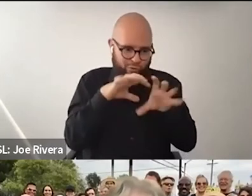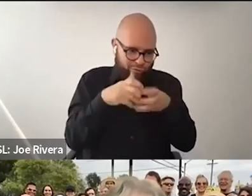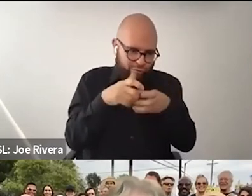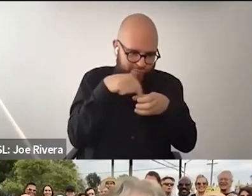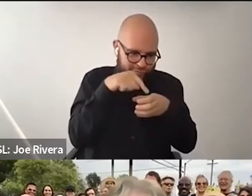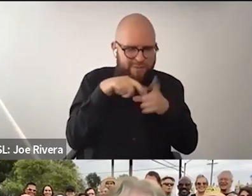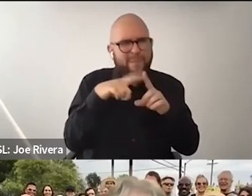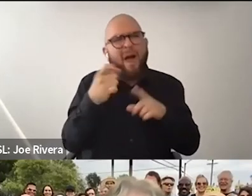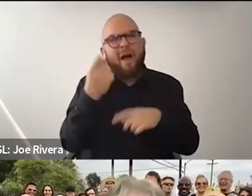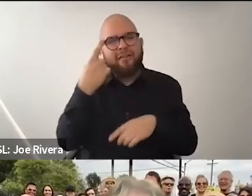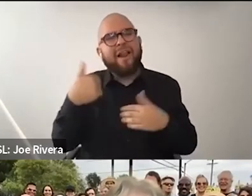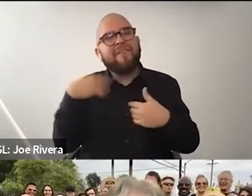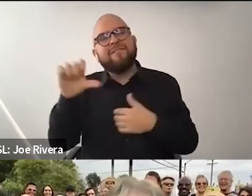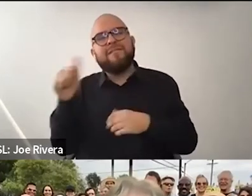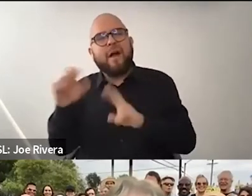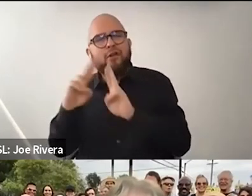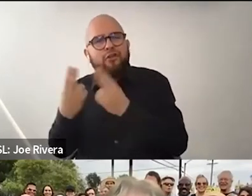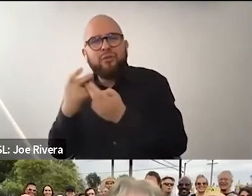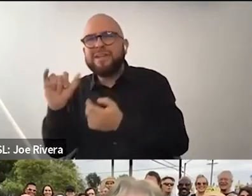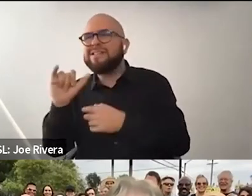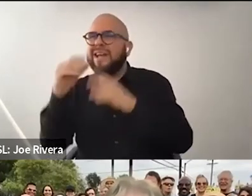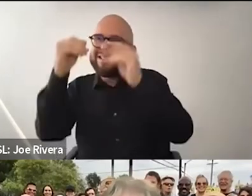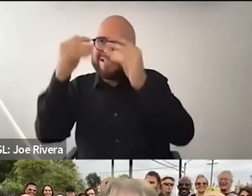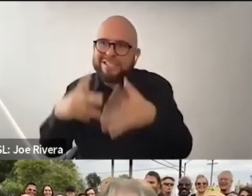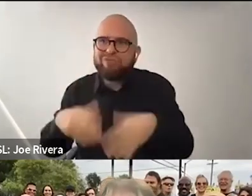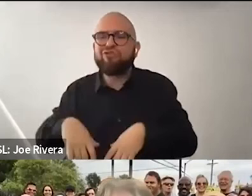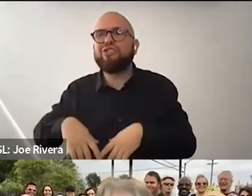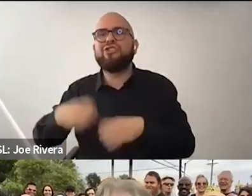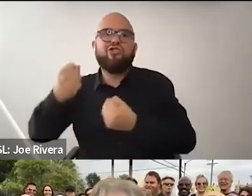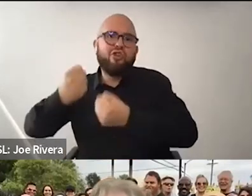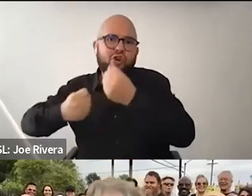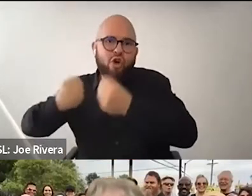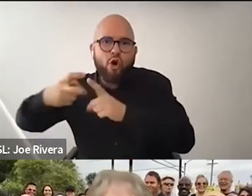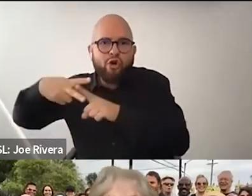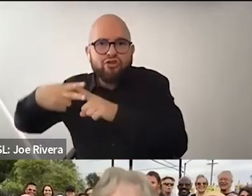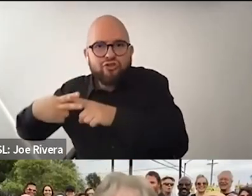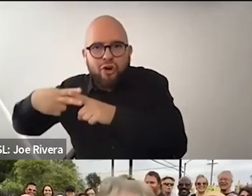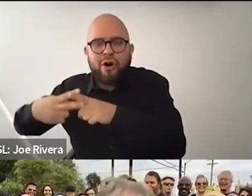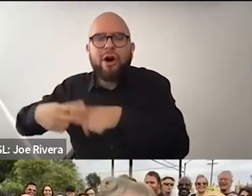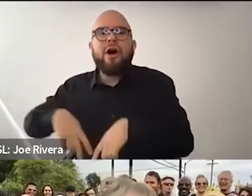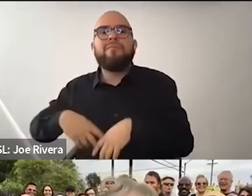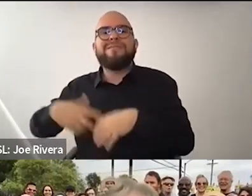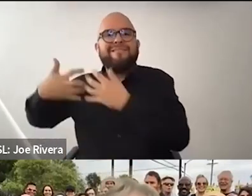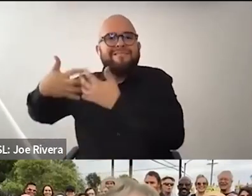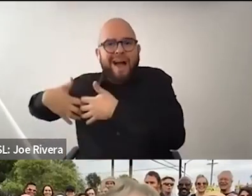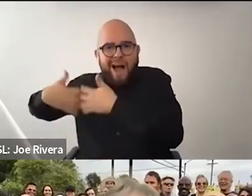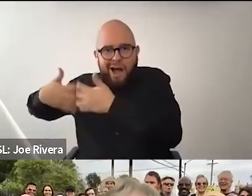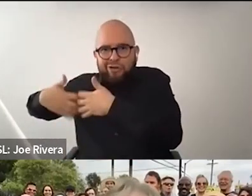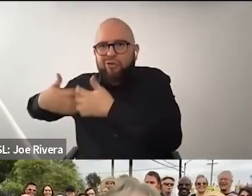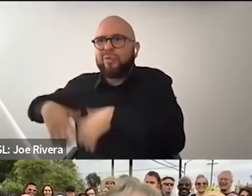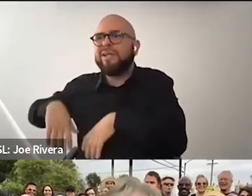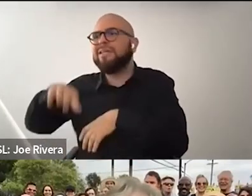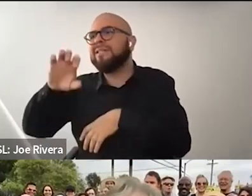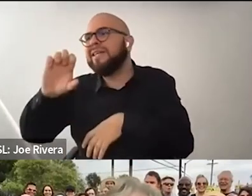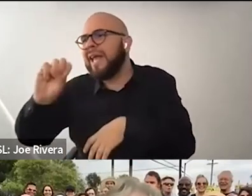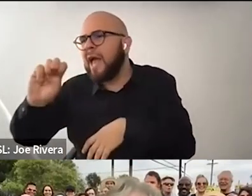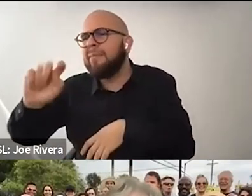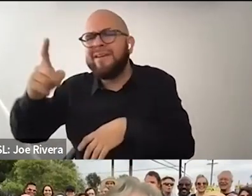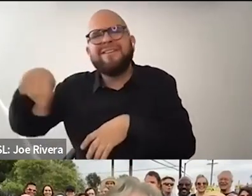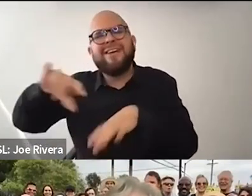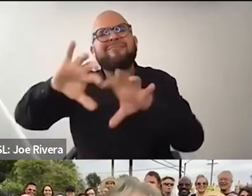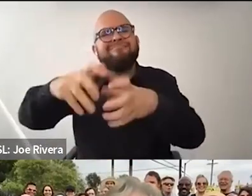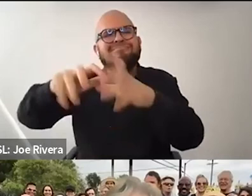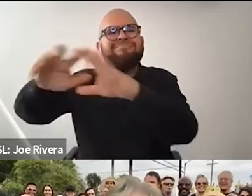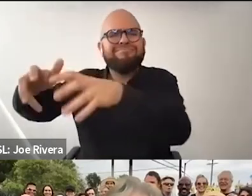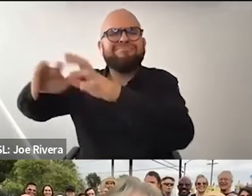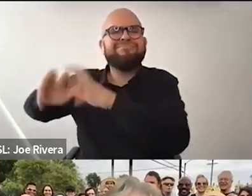working in car shops. There's factories working as EMTs. So there's all these different companies who are union. And the more power